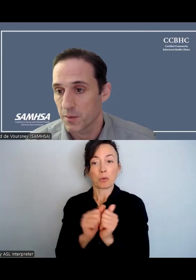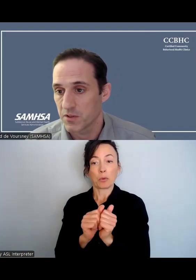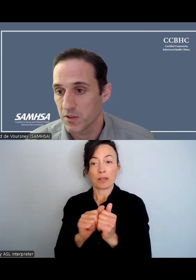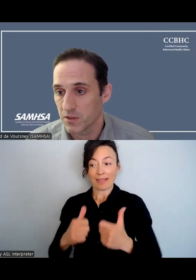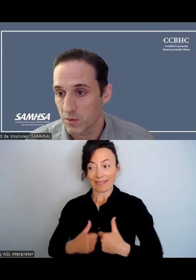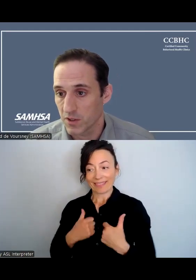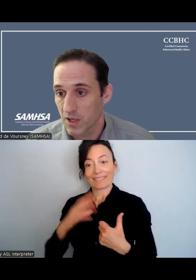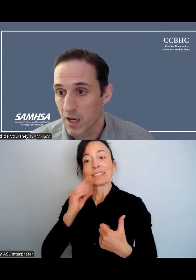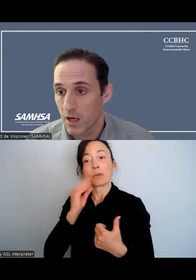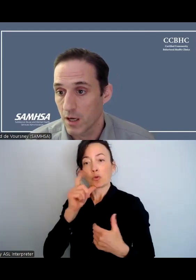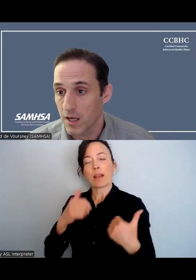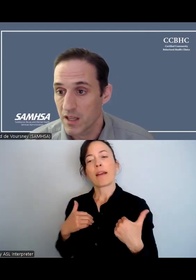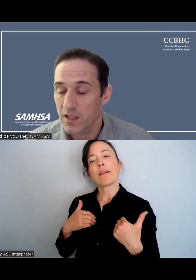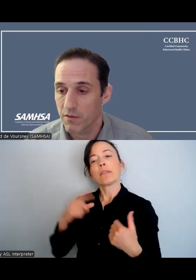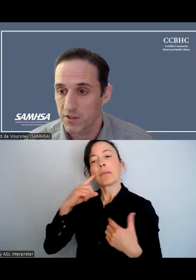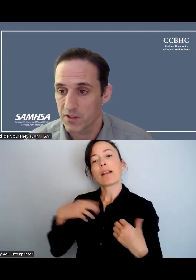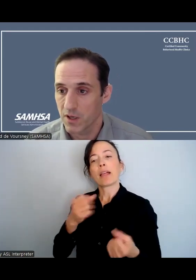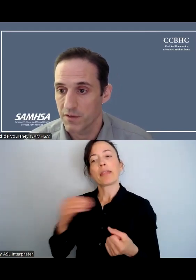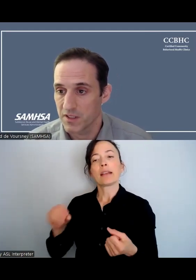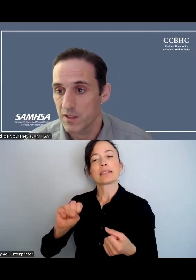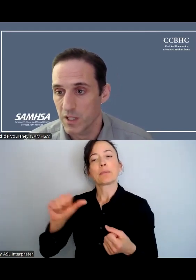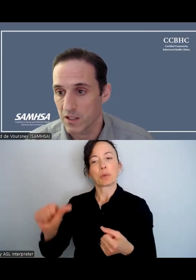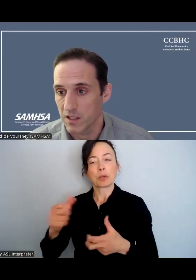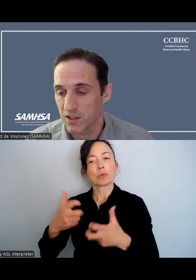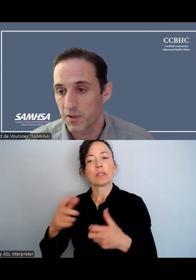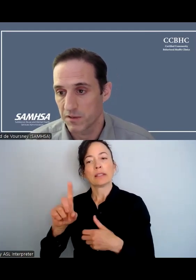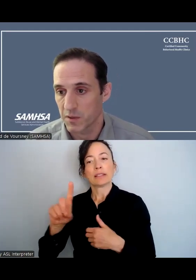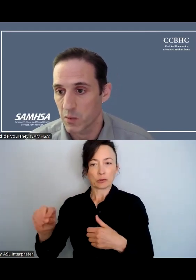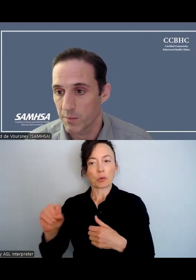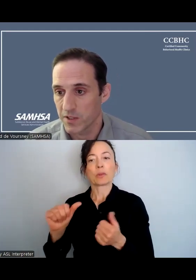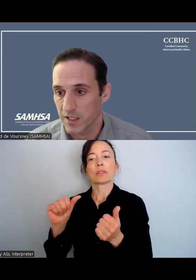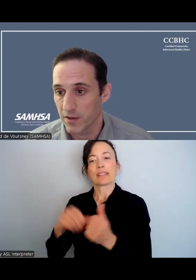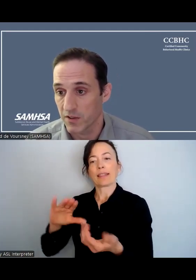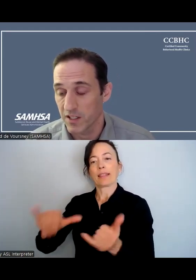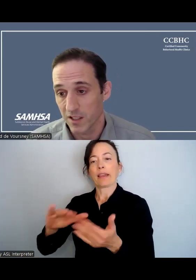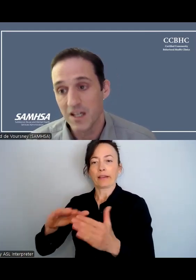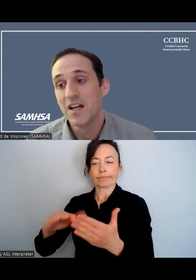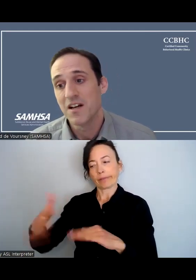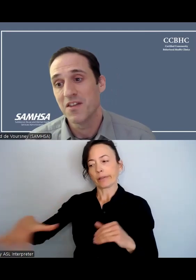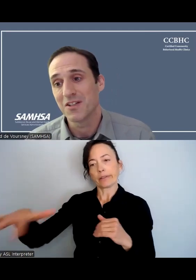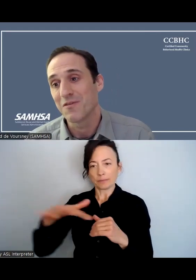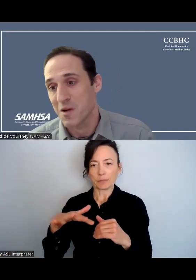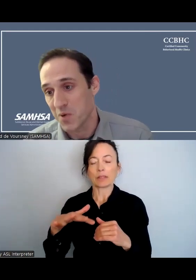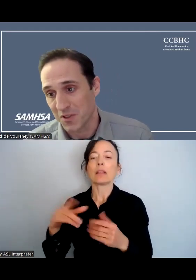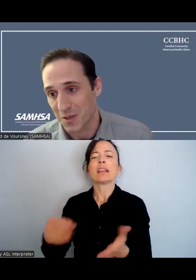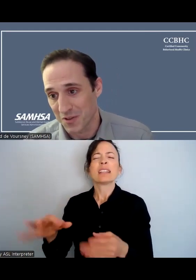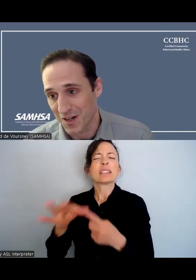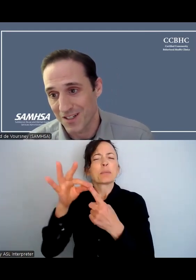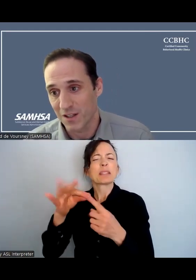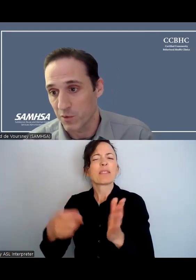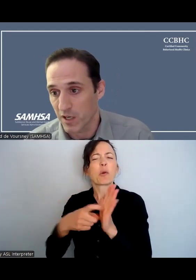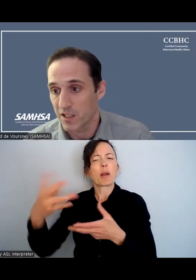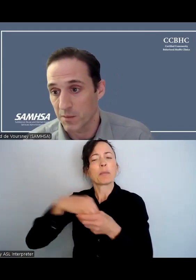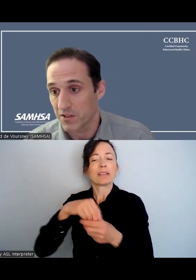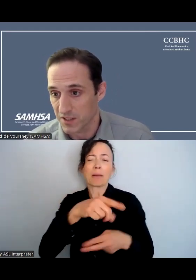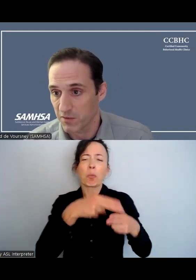mental and substance use disorders in the governance of the CCBHC. And there's specific requirements laid out in the criteria. This is a very brief description of the